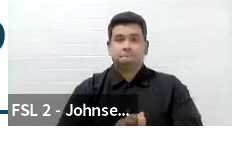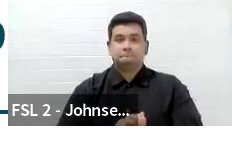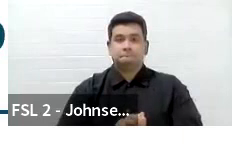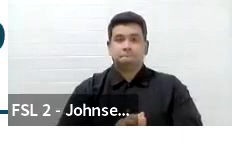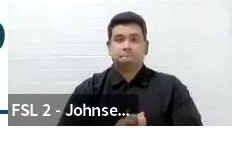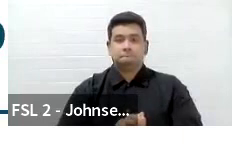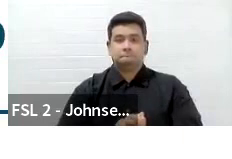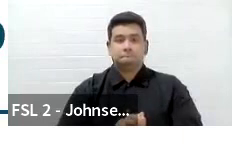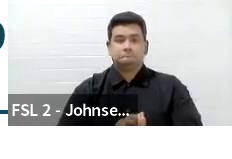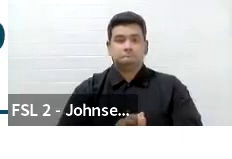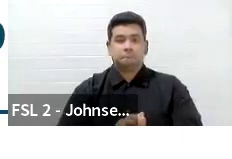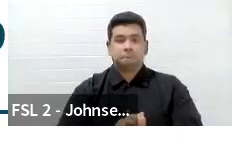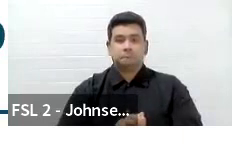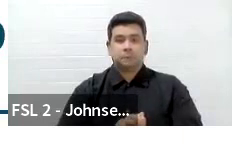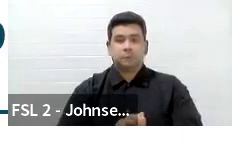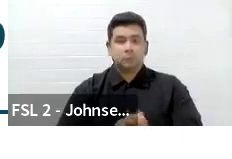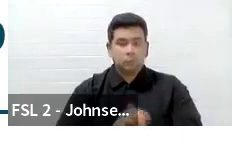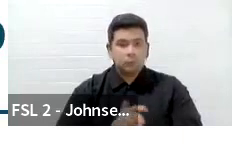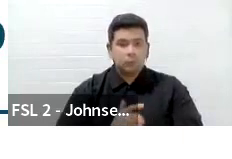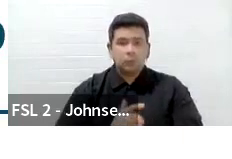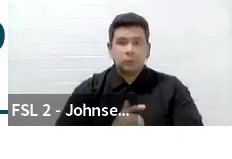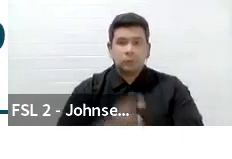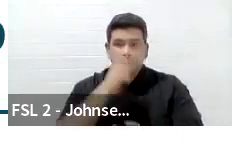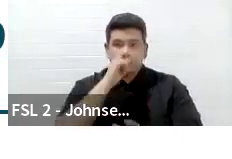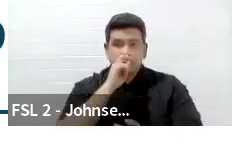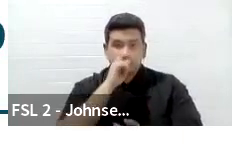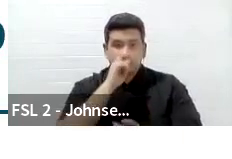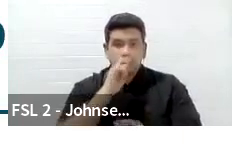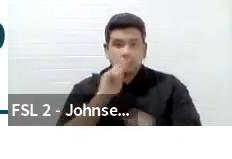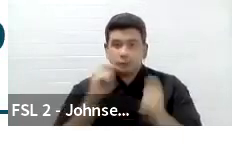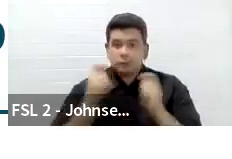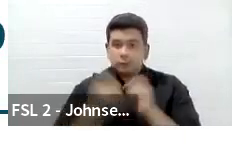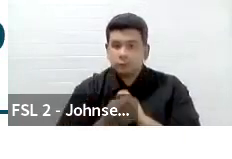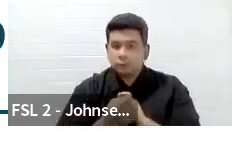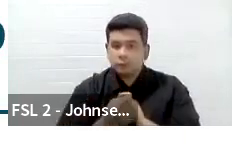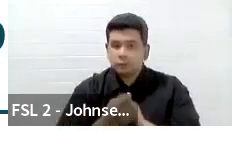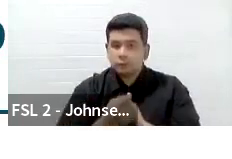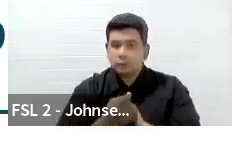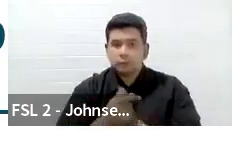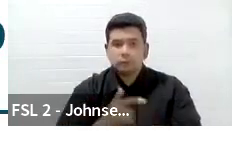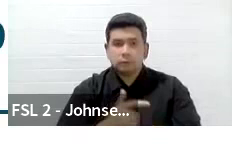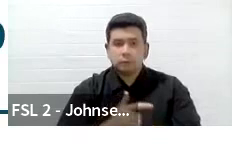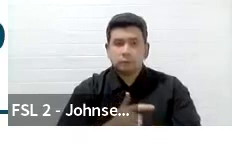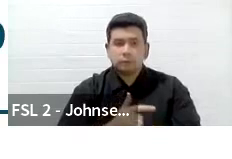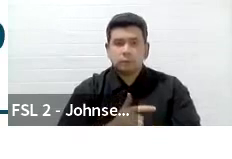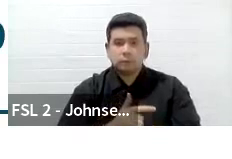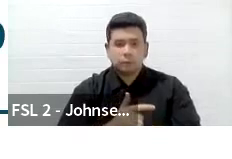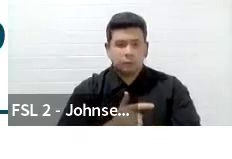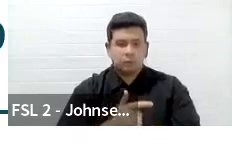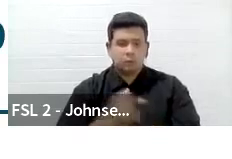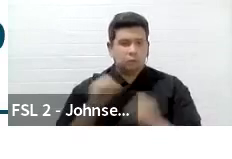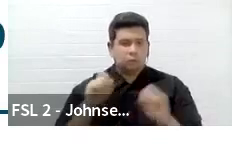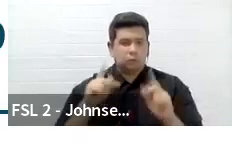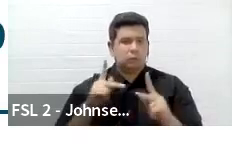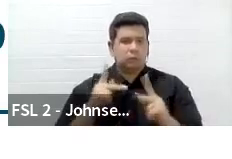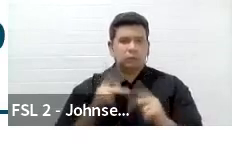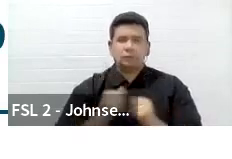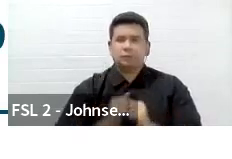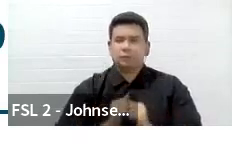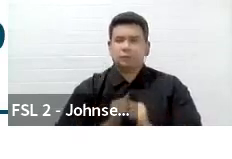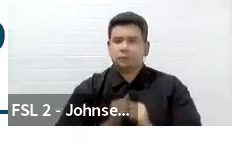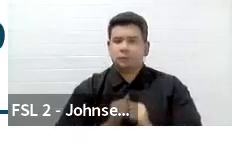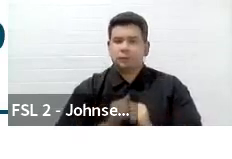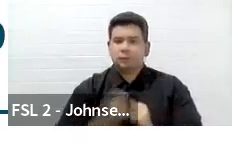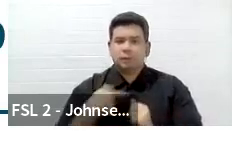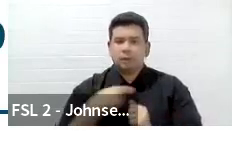change in the age structure will initiate the attainment of the long-awaited demographic window of opportunity. But we all